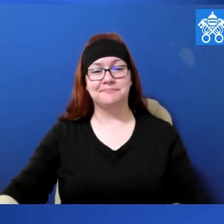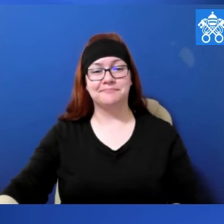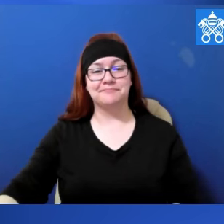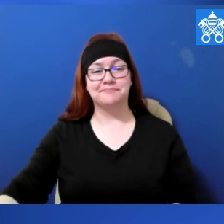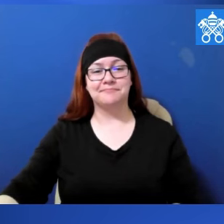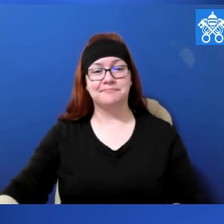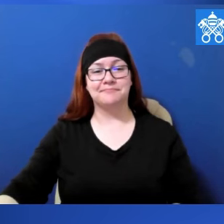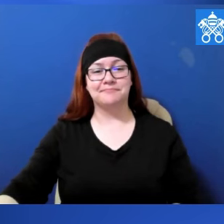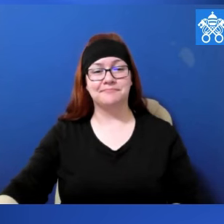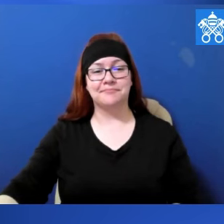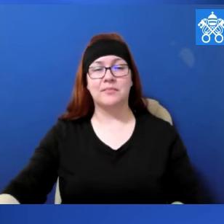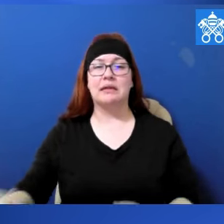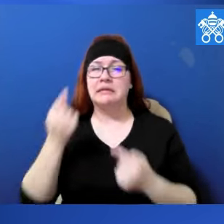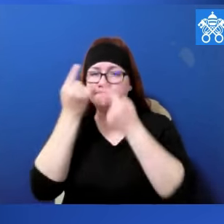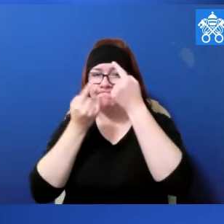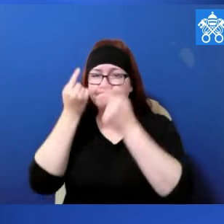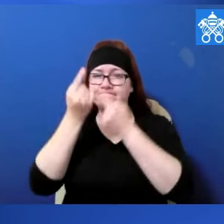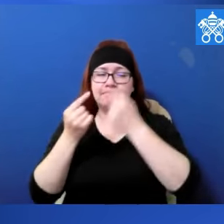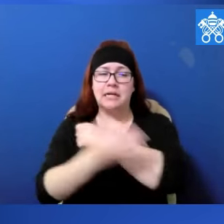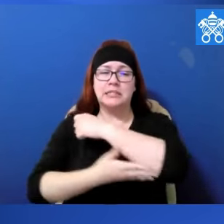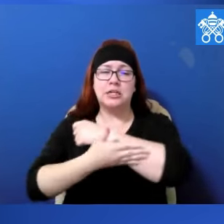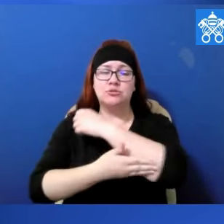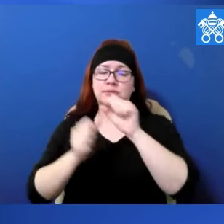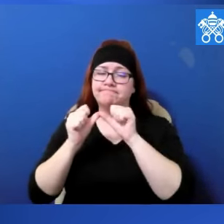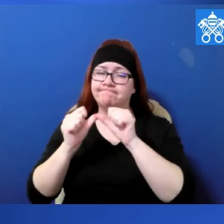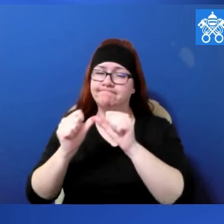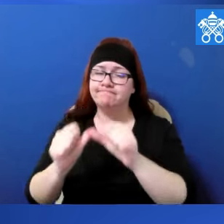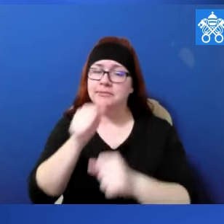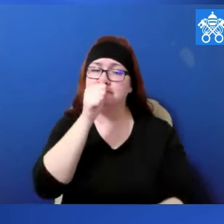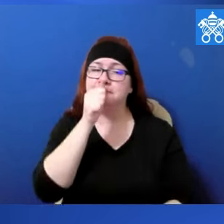Let us think about many countries that are at war.